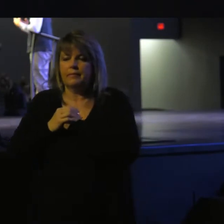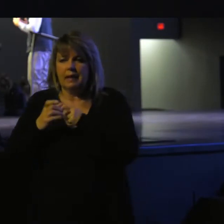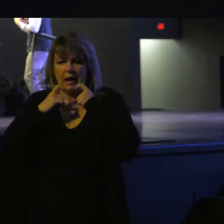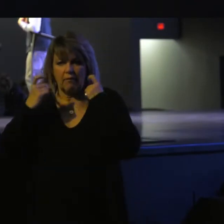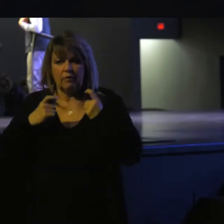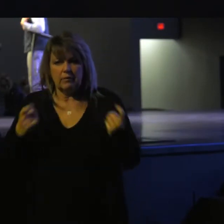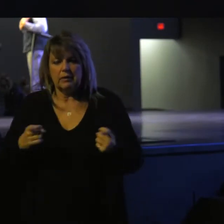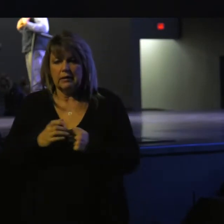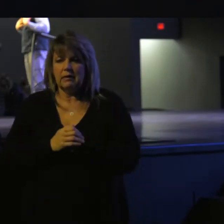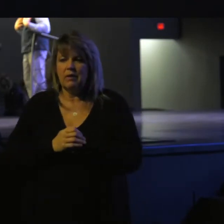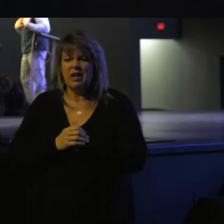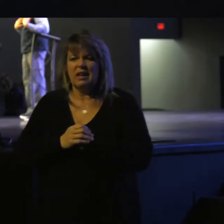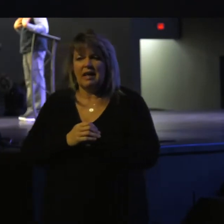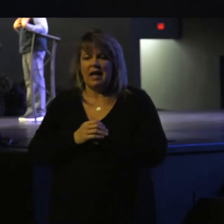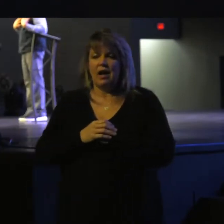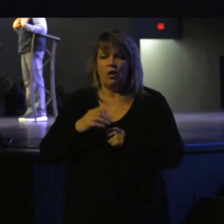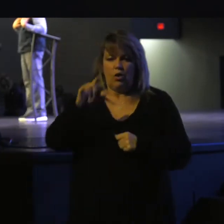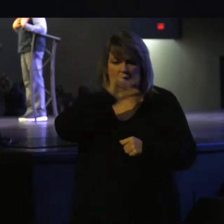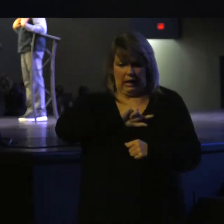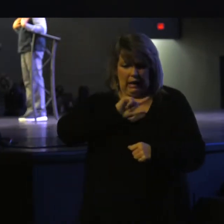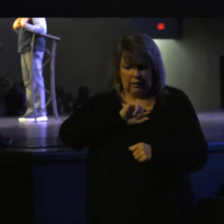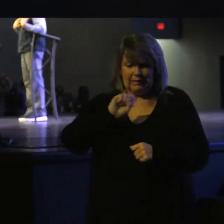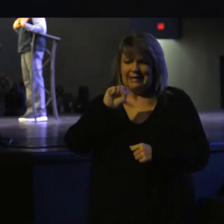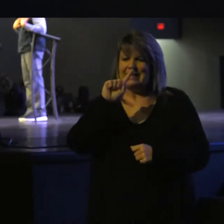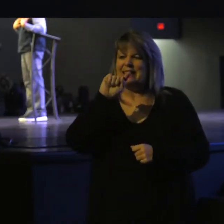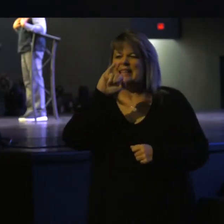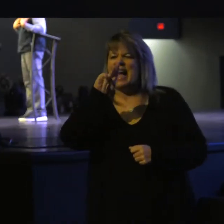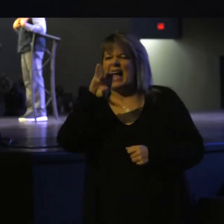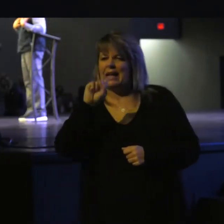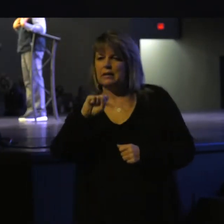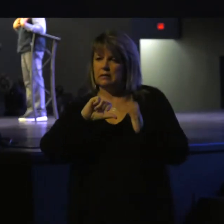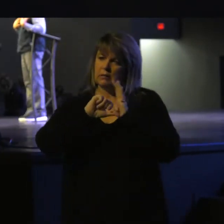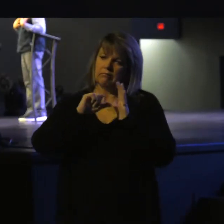that we're stained by the guilt of our sin.